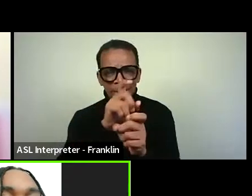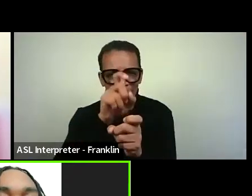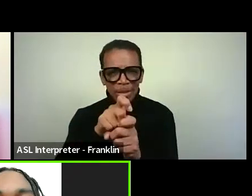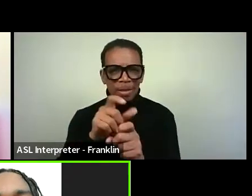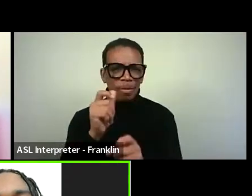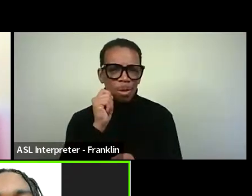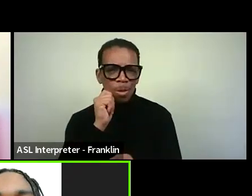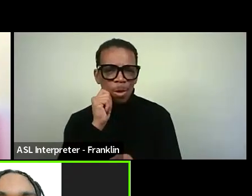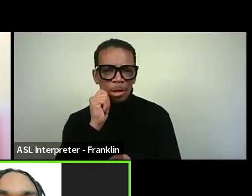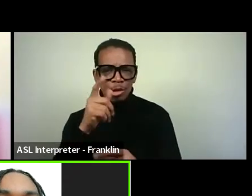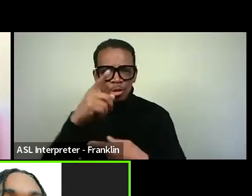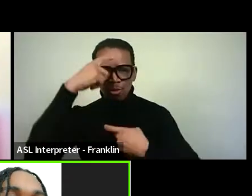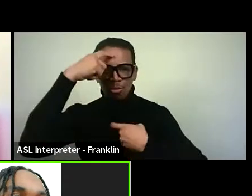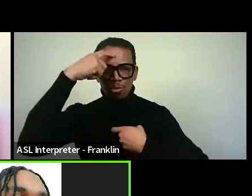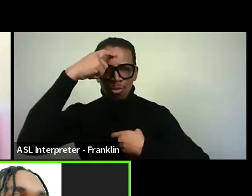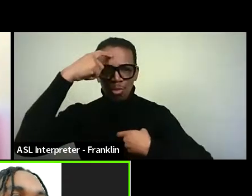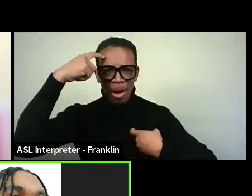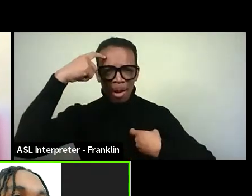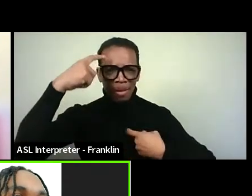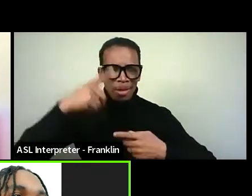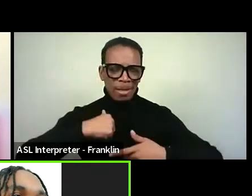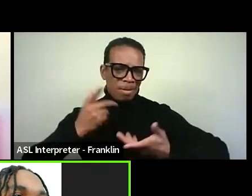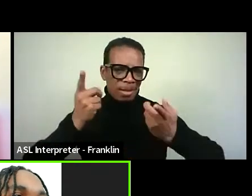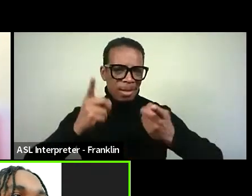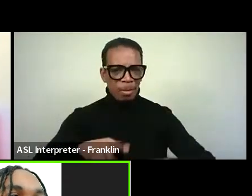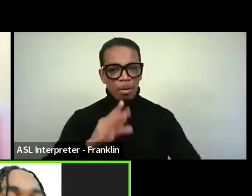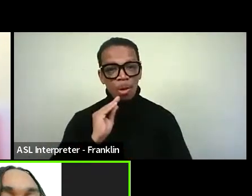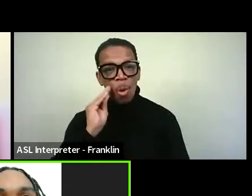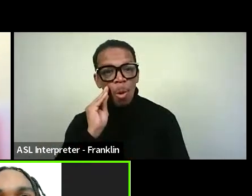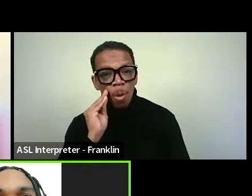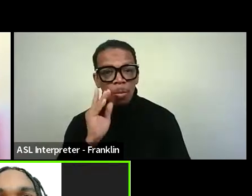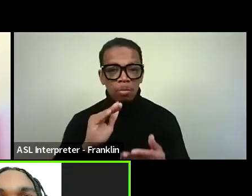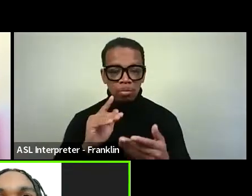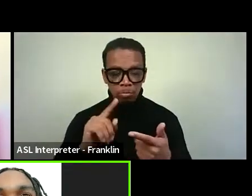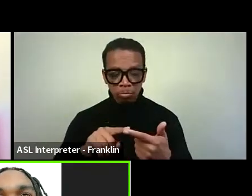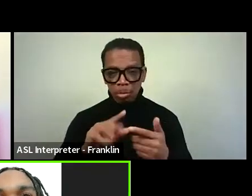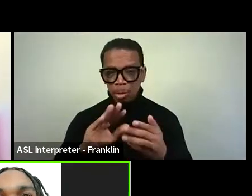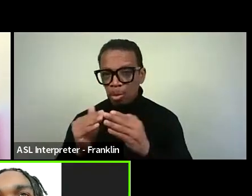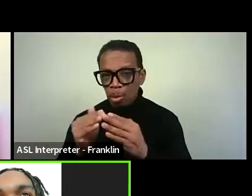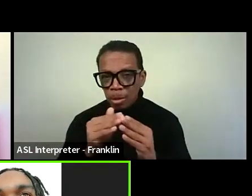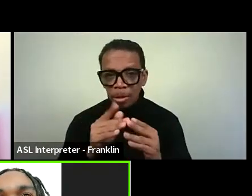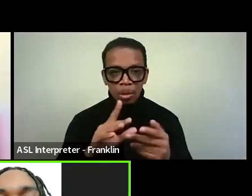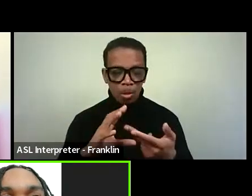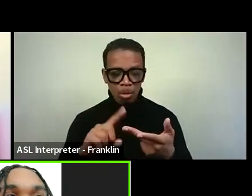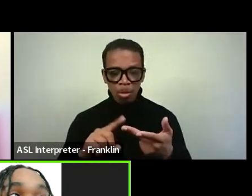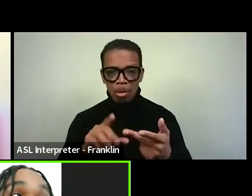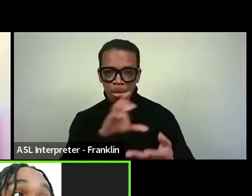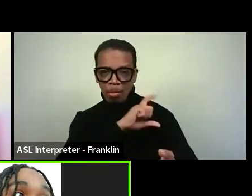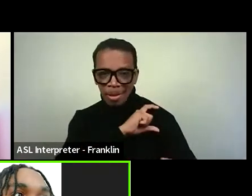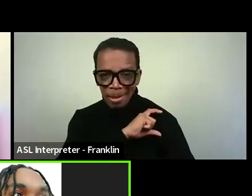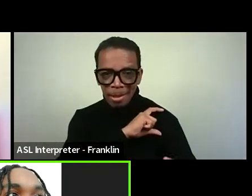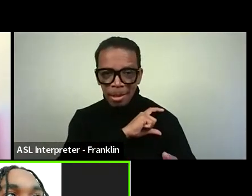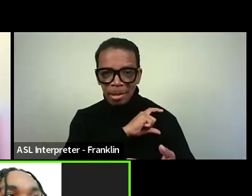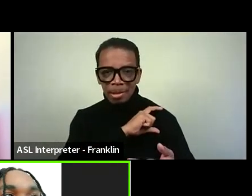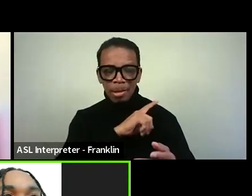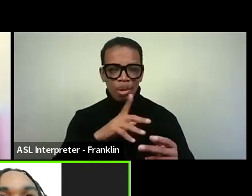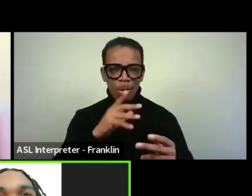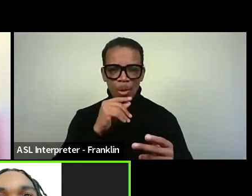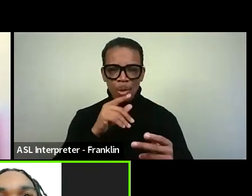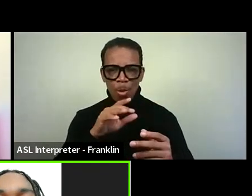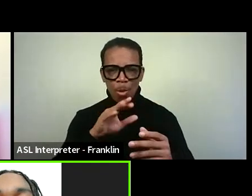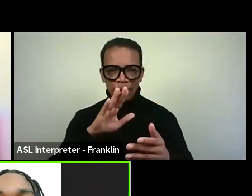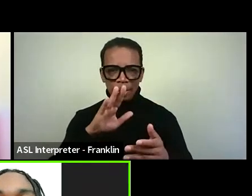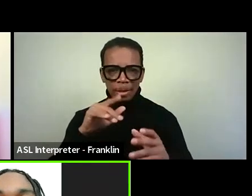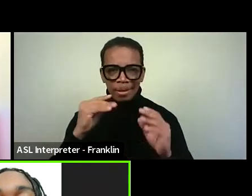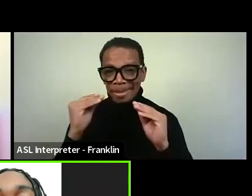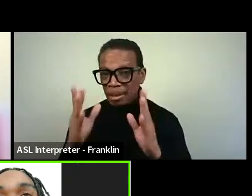racial traumas that may have came from home, the community, dealing with, say, police altercations, say, dealing with academics